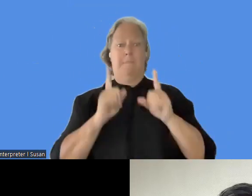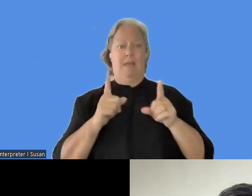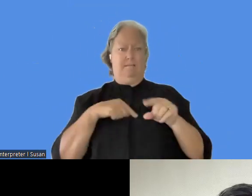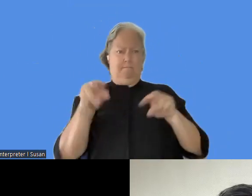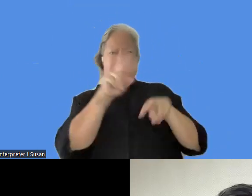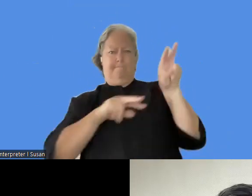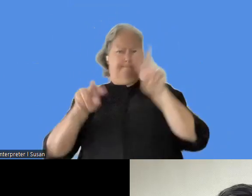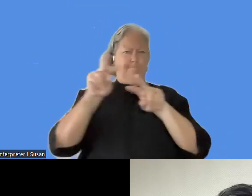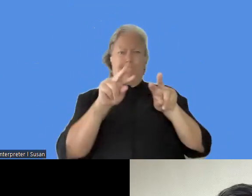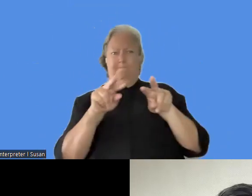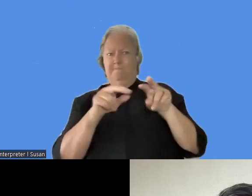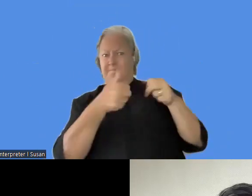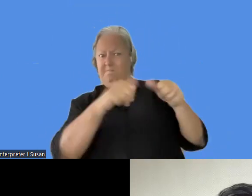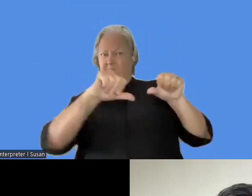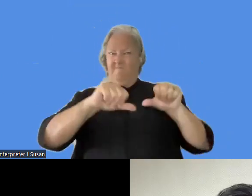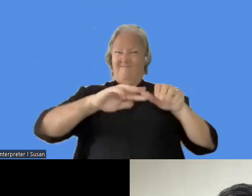Mostly,